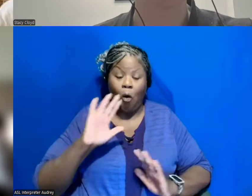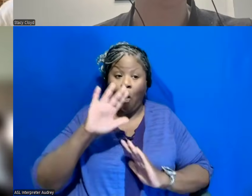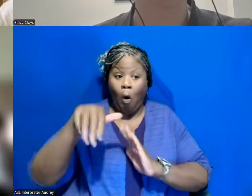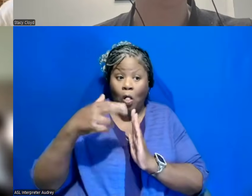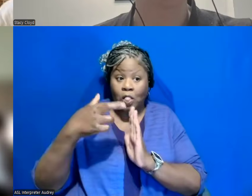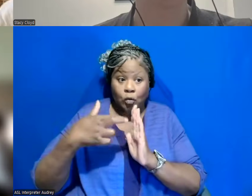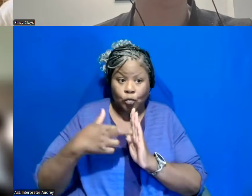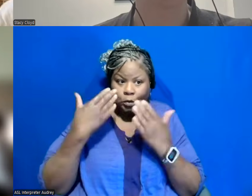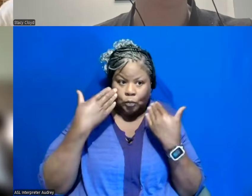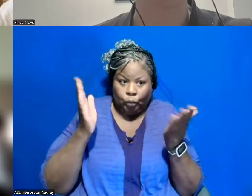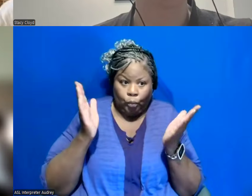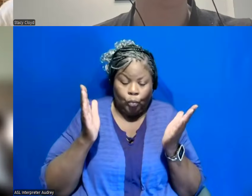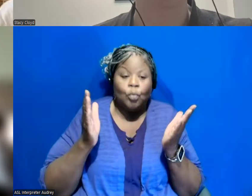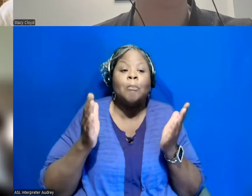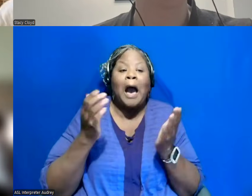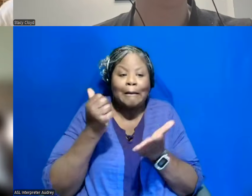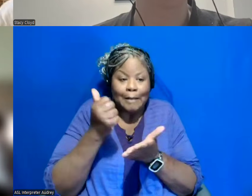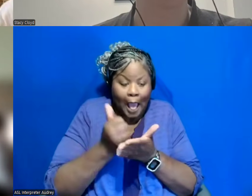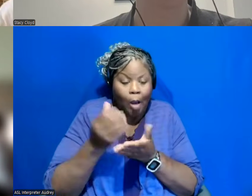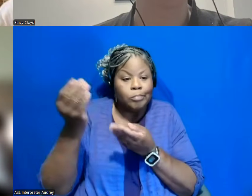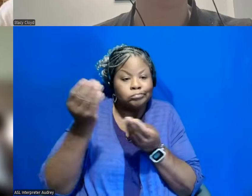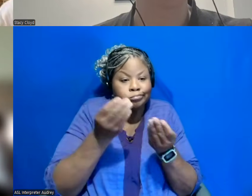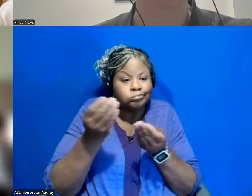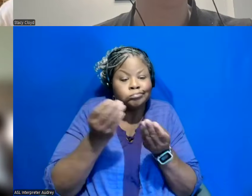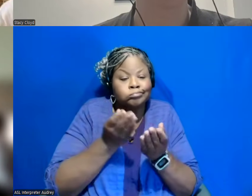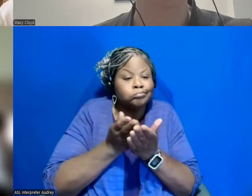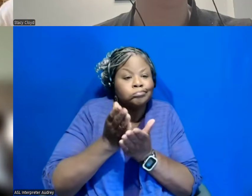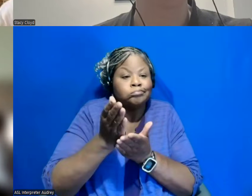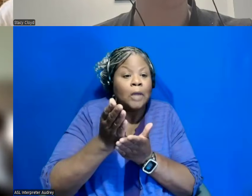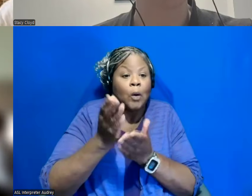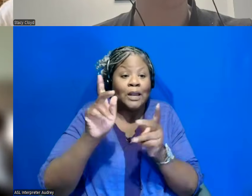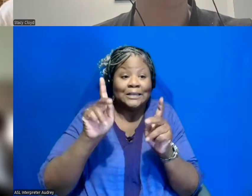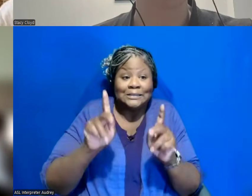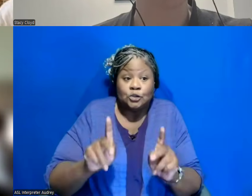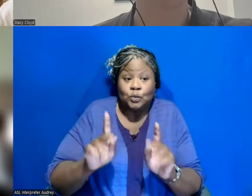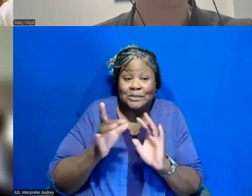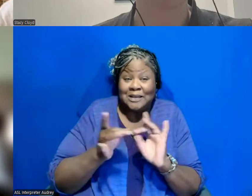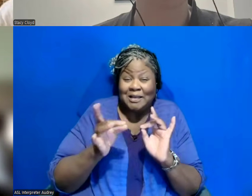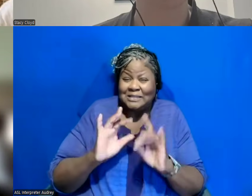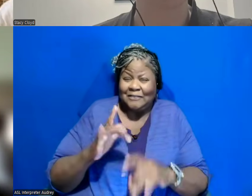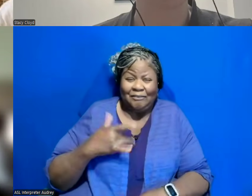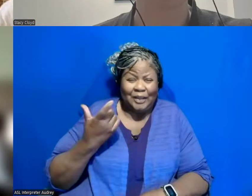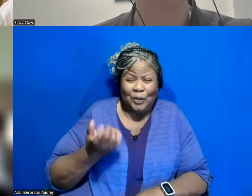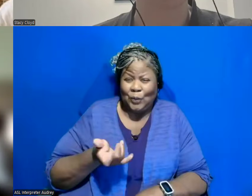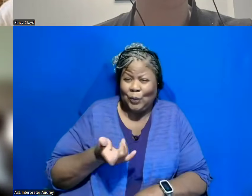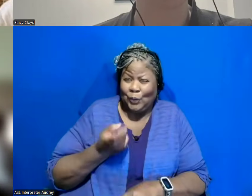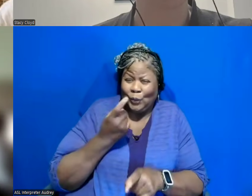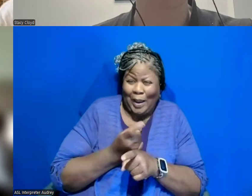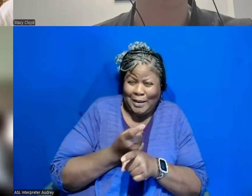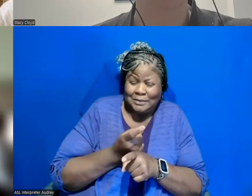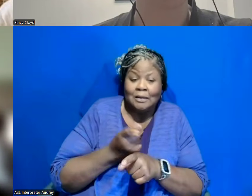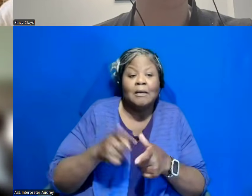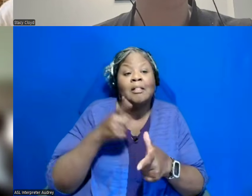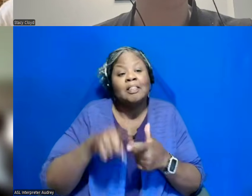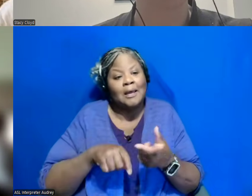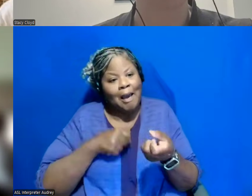but I can help navigate the options presented by the agency. And when a constituent says, this doesn't feel right, that's where I can advocate